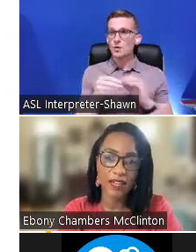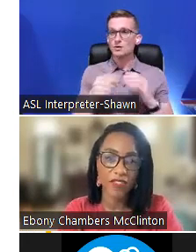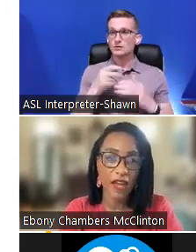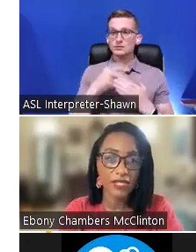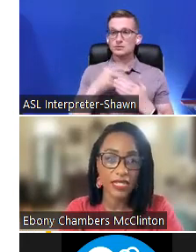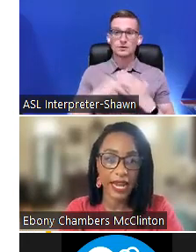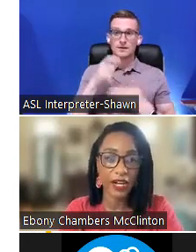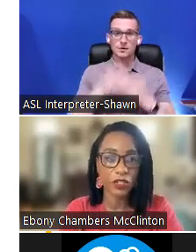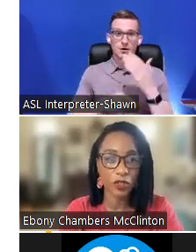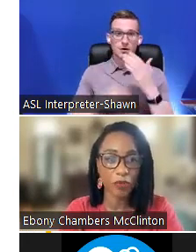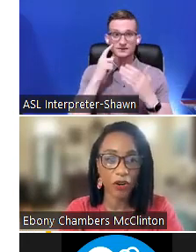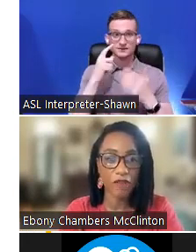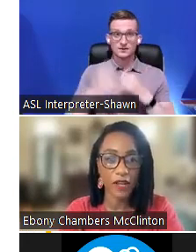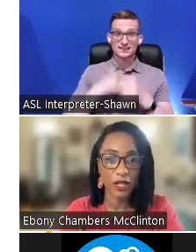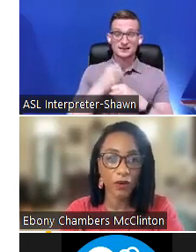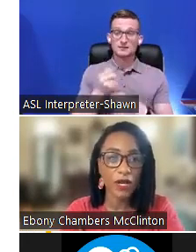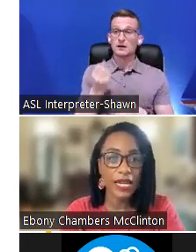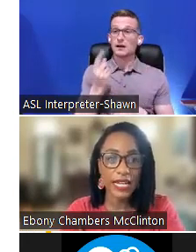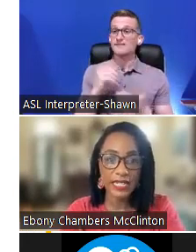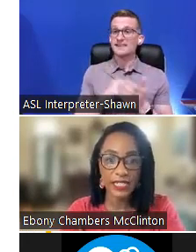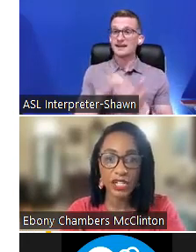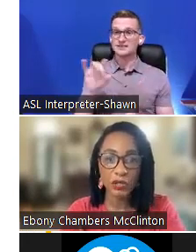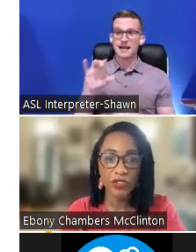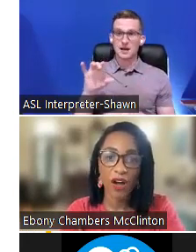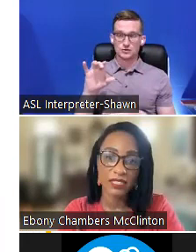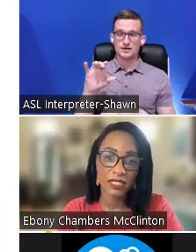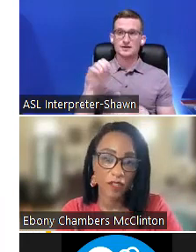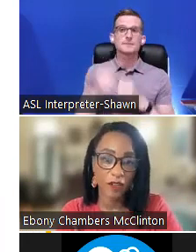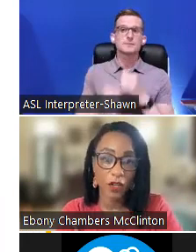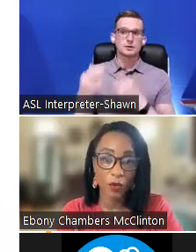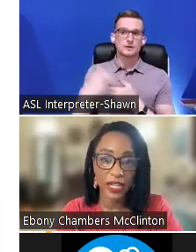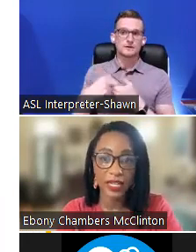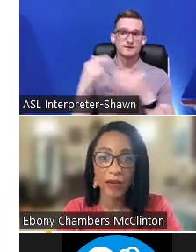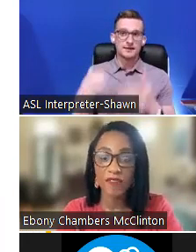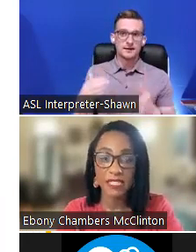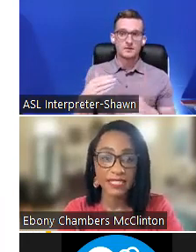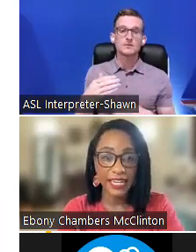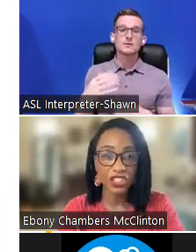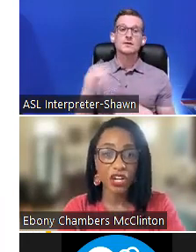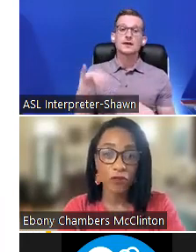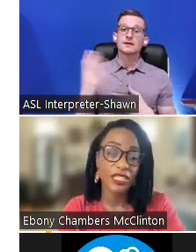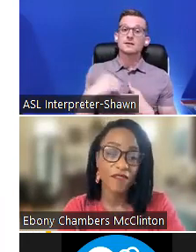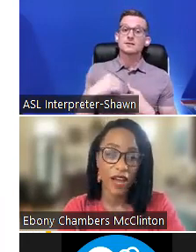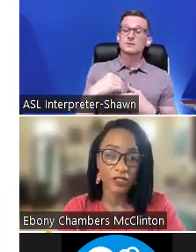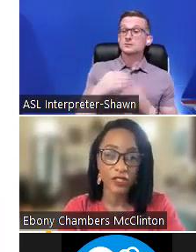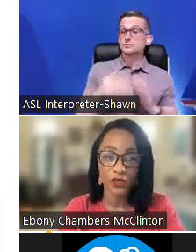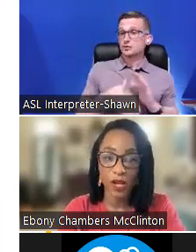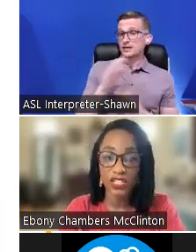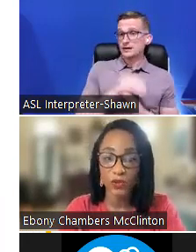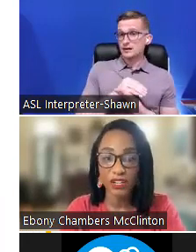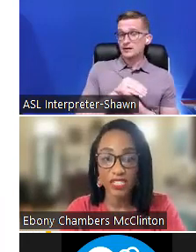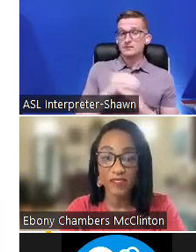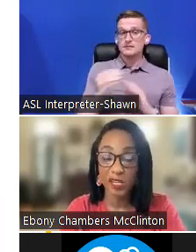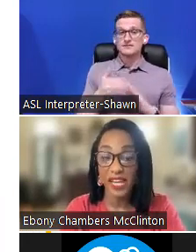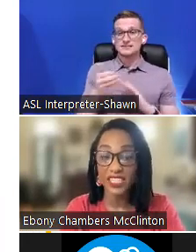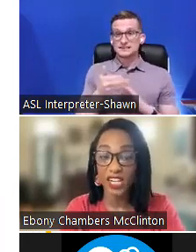is $11,800 per fellow. It does include the cost of the curriculum, the facilitation, coaches, and advisors, as well as